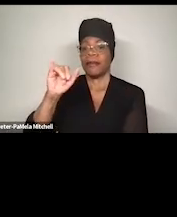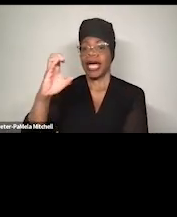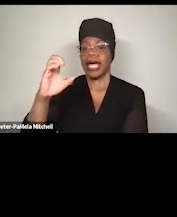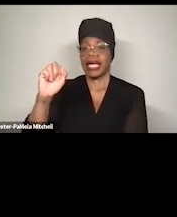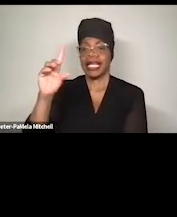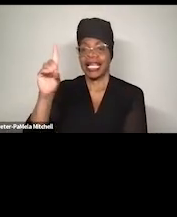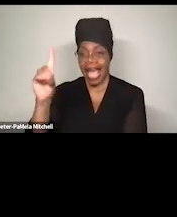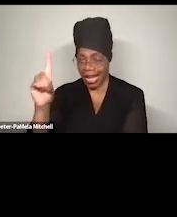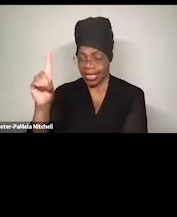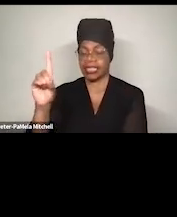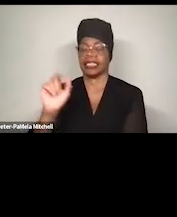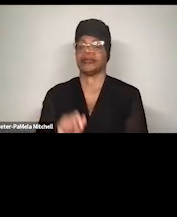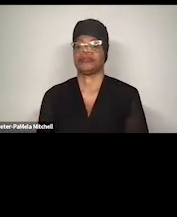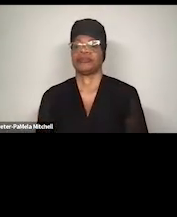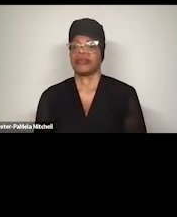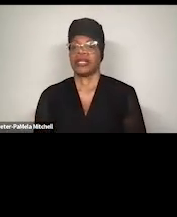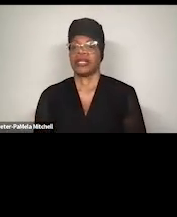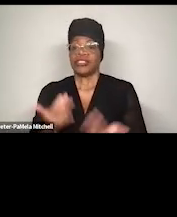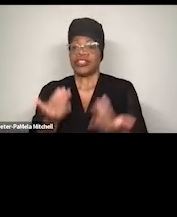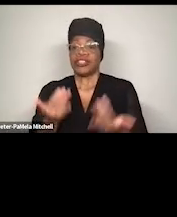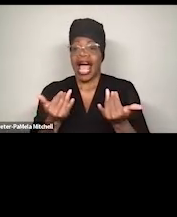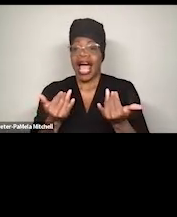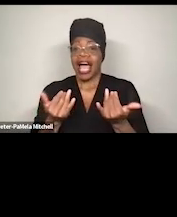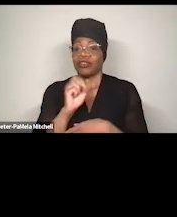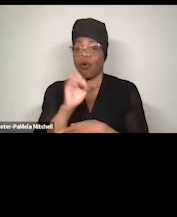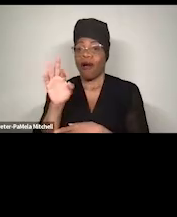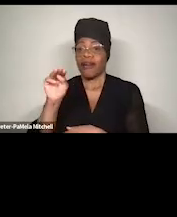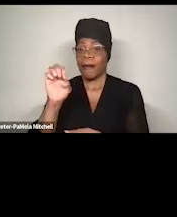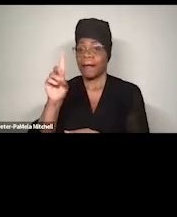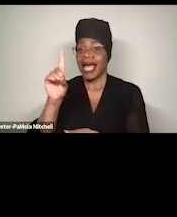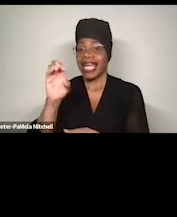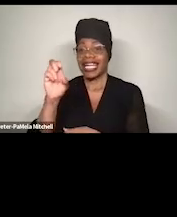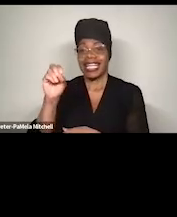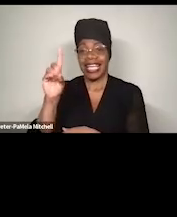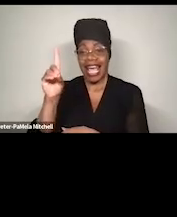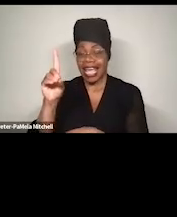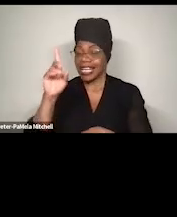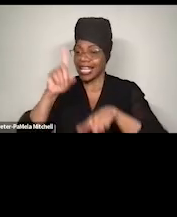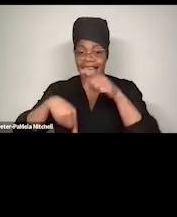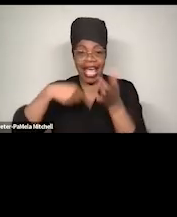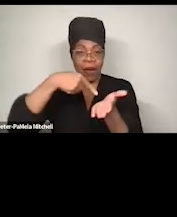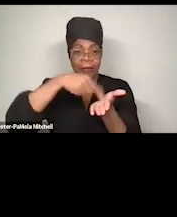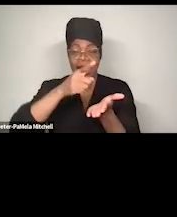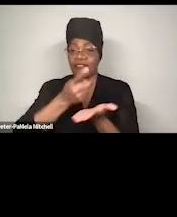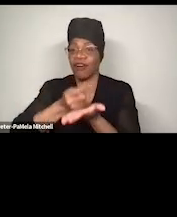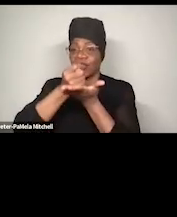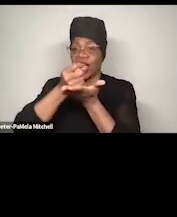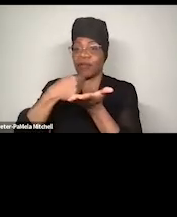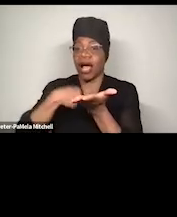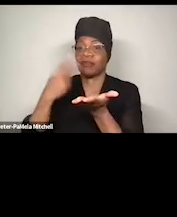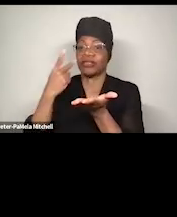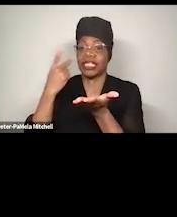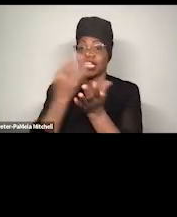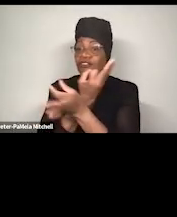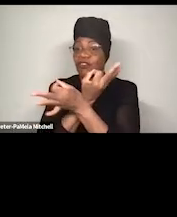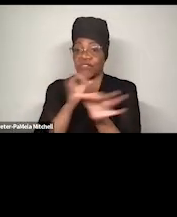Medicaid, sorry, not Medicare. So she's been now kicked off her Medicaid. She can't pay for therapy. I am seeing her pro bono.